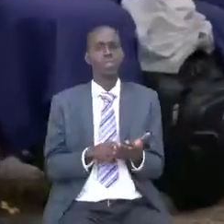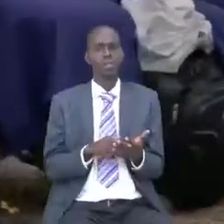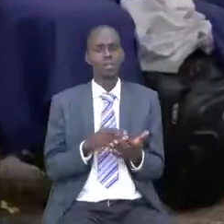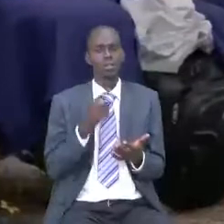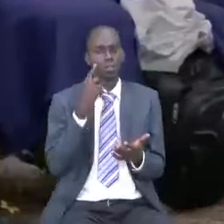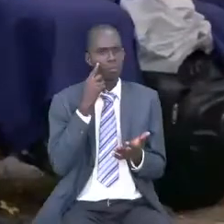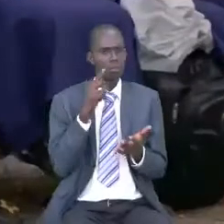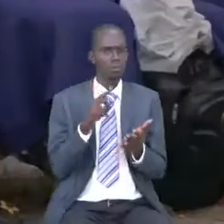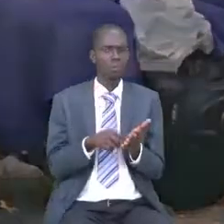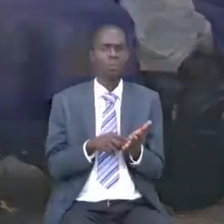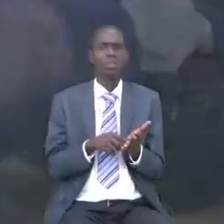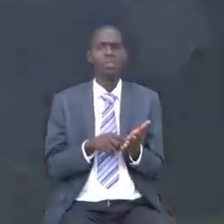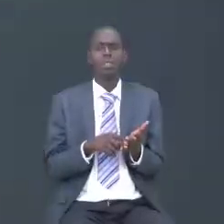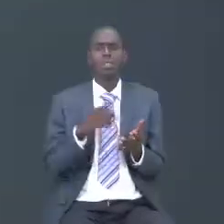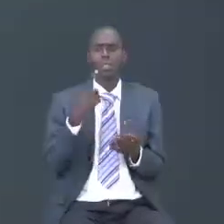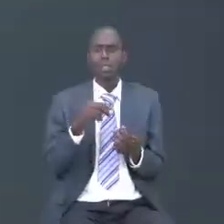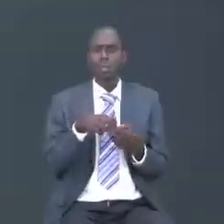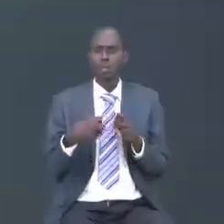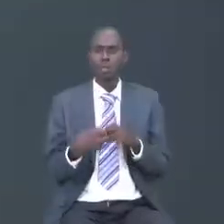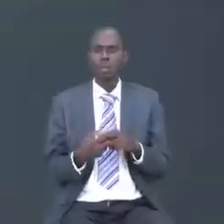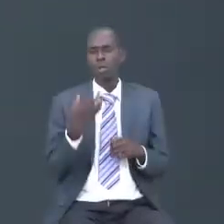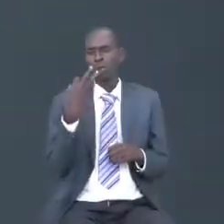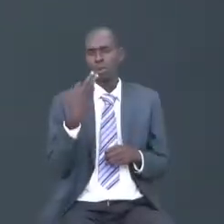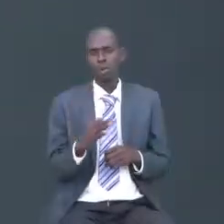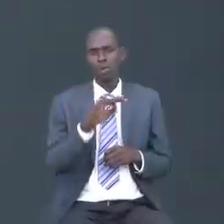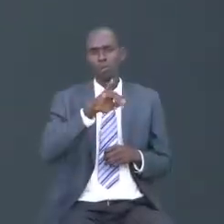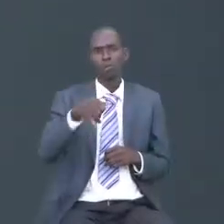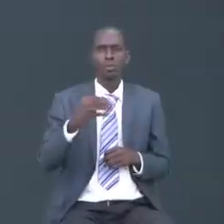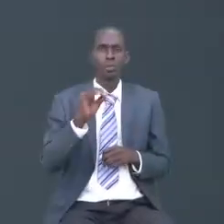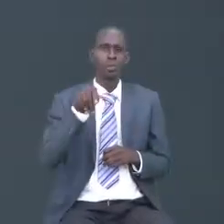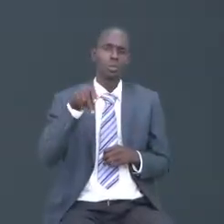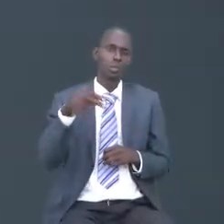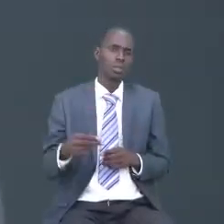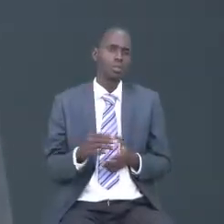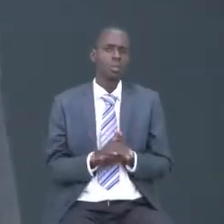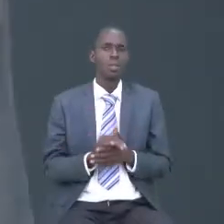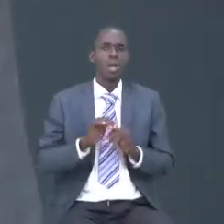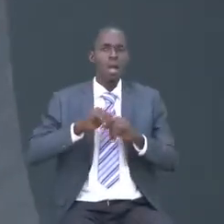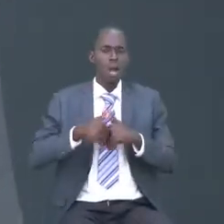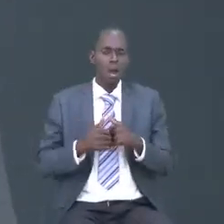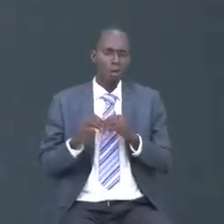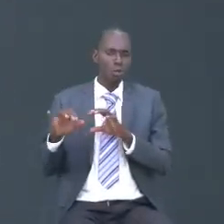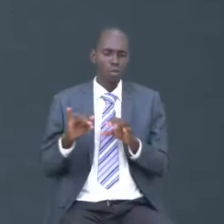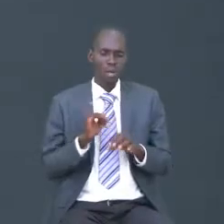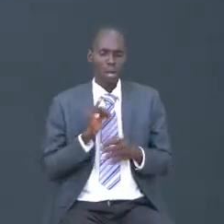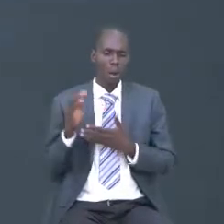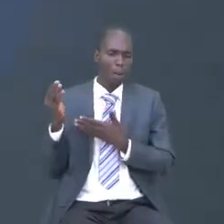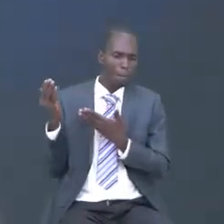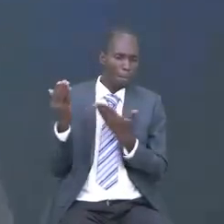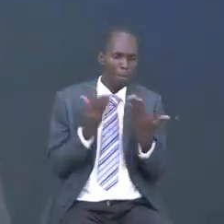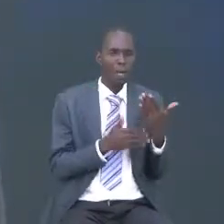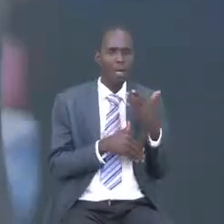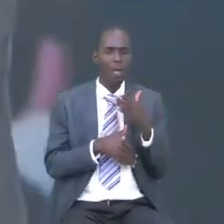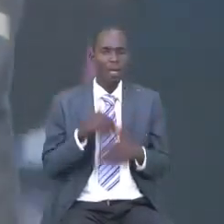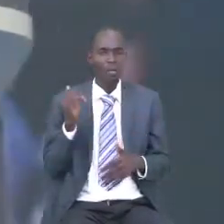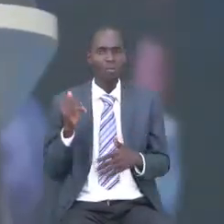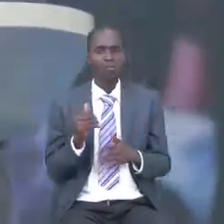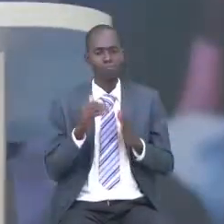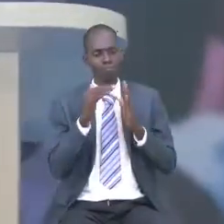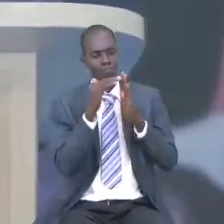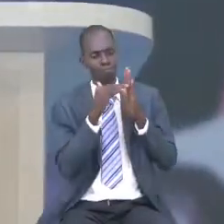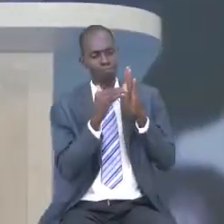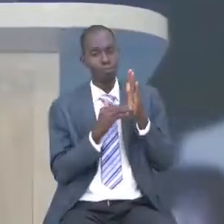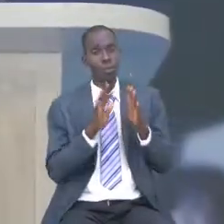of Joseph? How do I bring out, itemize your problems?